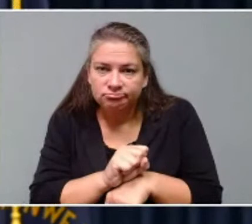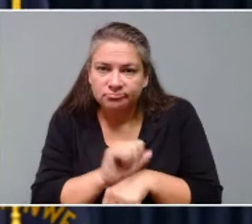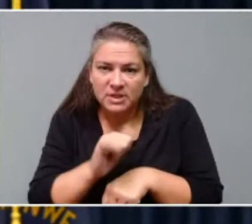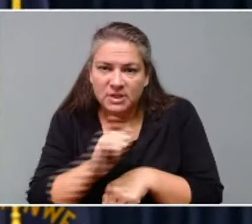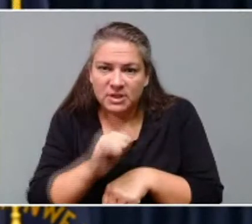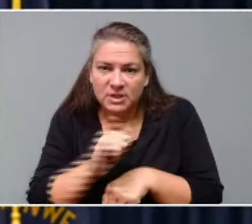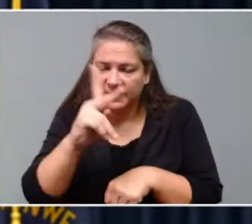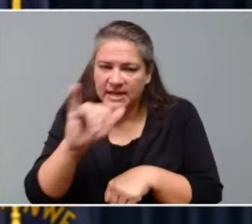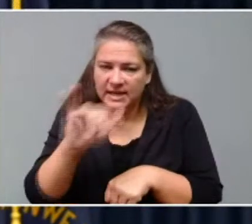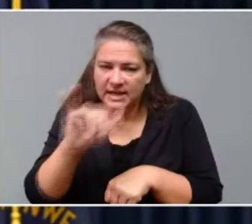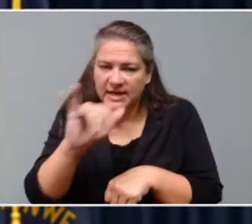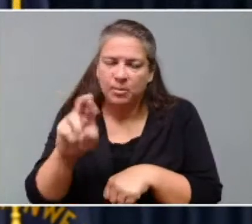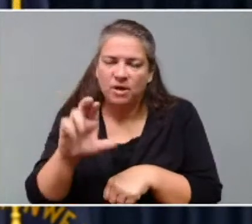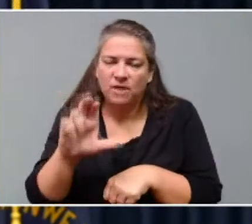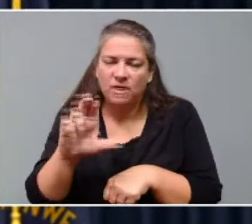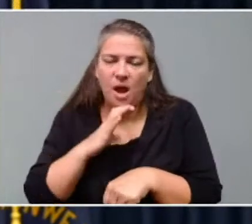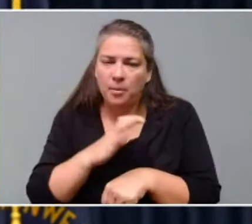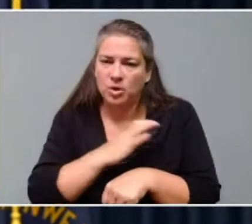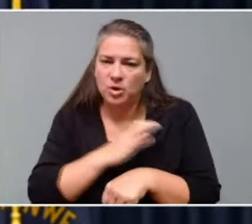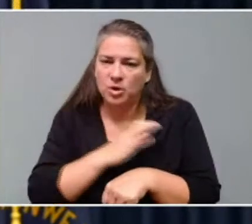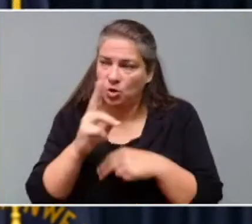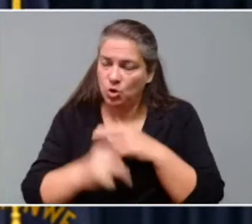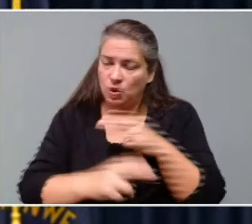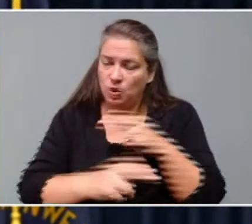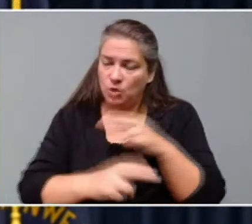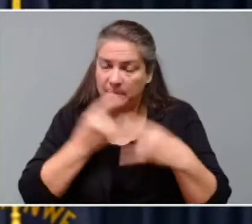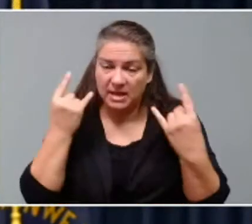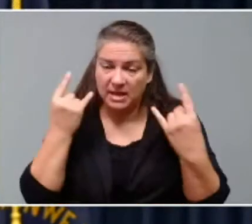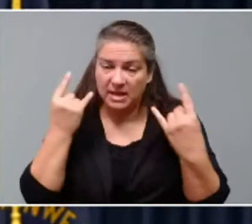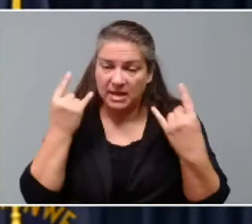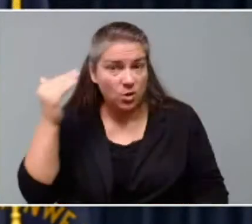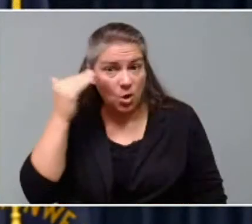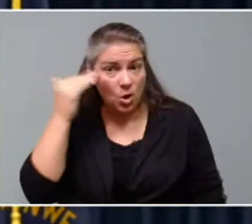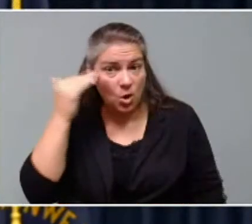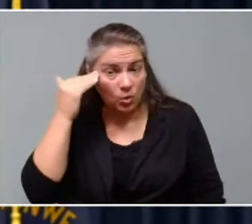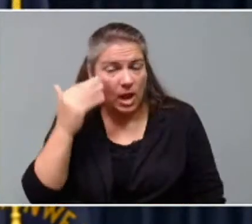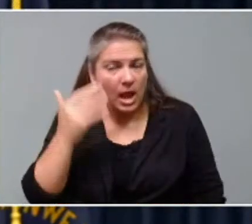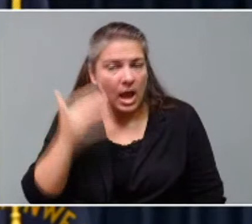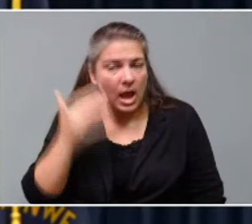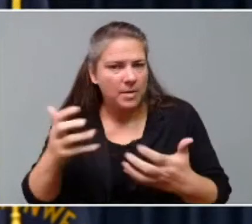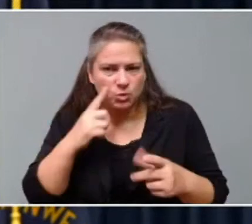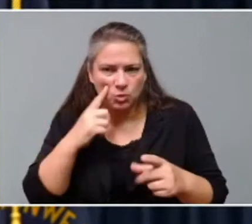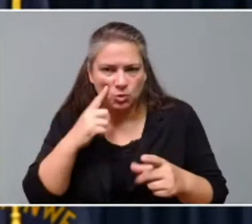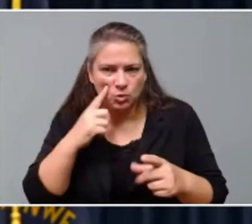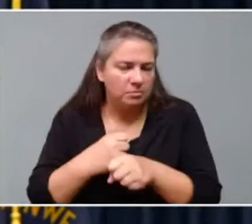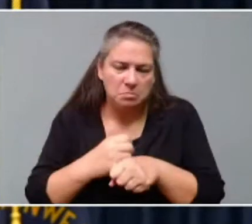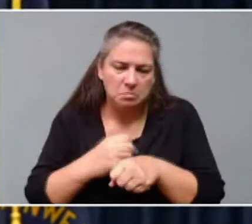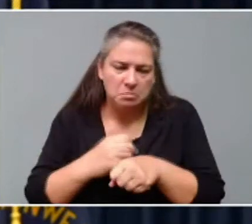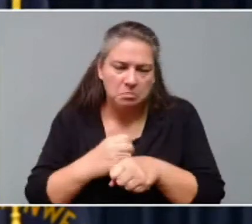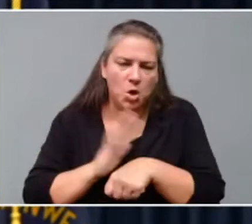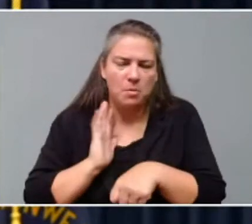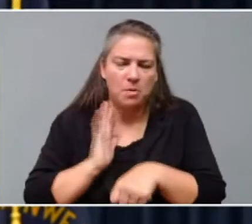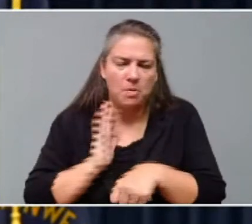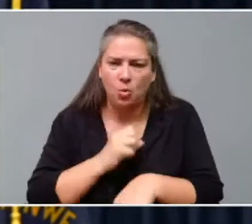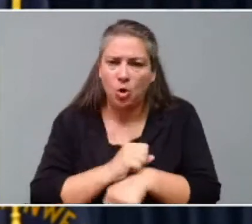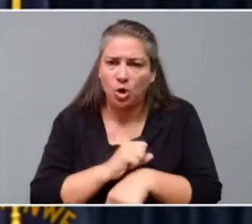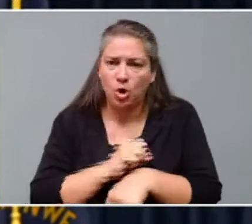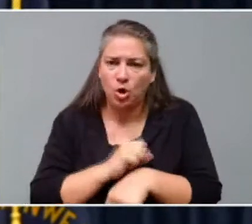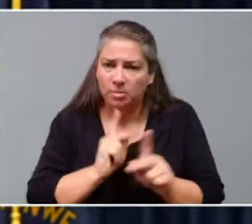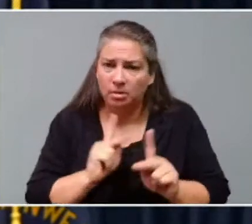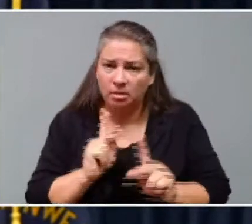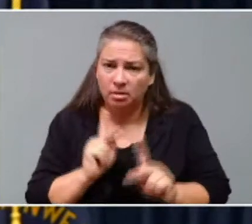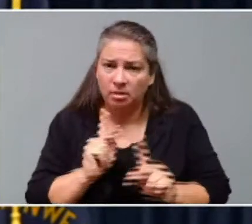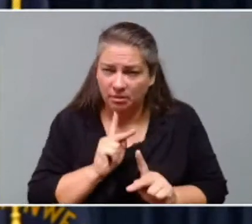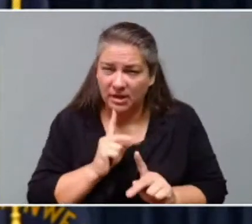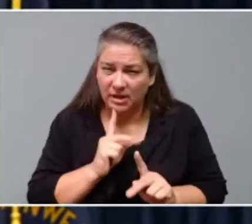Commerce came out for universal masking, because they know how much it hits our workforce. So you can come at it from a number of different angles, but